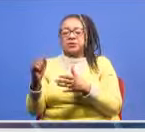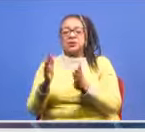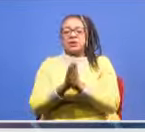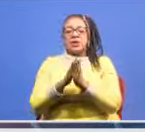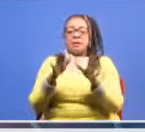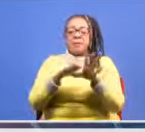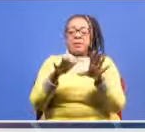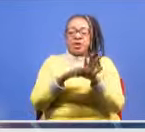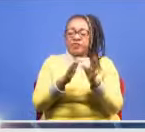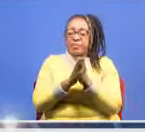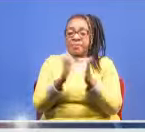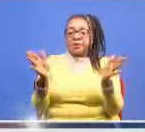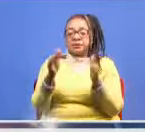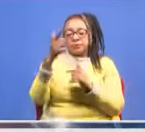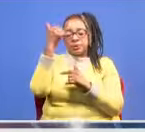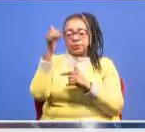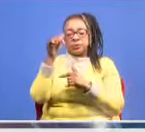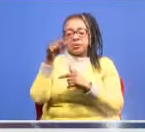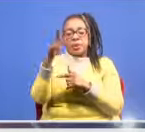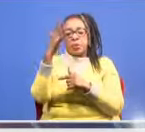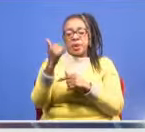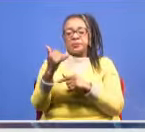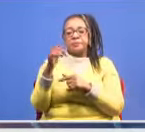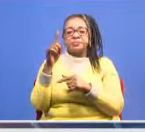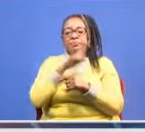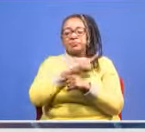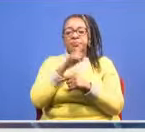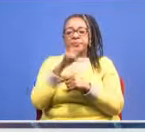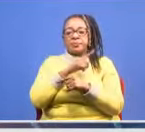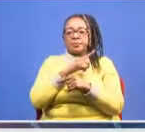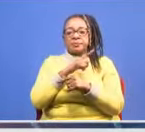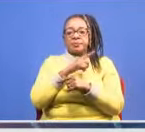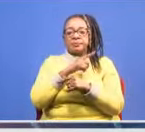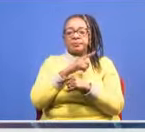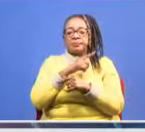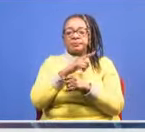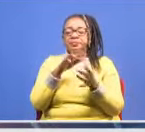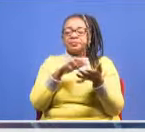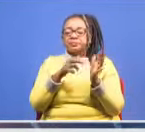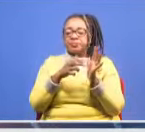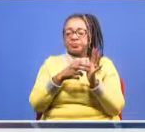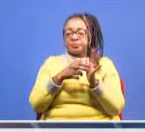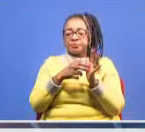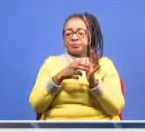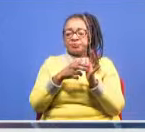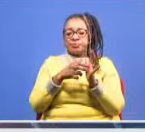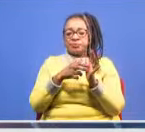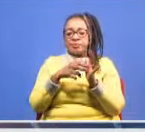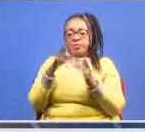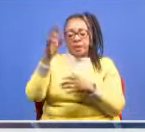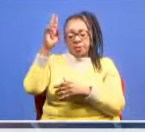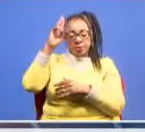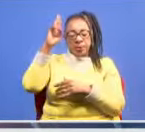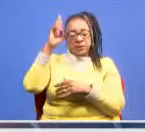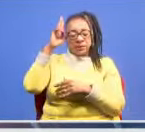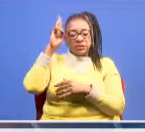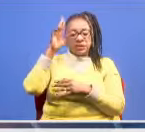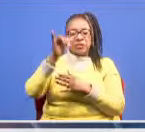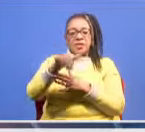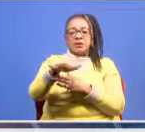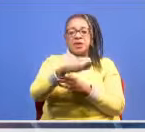very bitter in Kware. So are you ultimately saying that the police in that